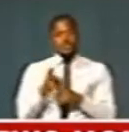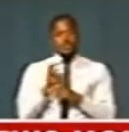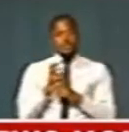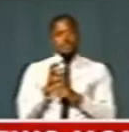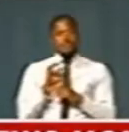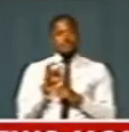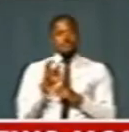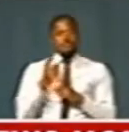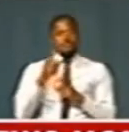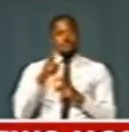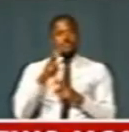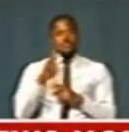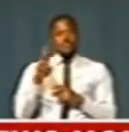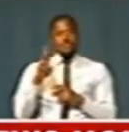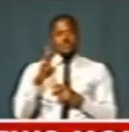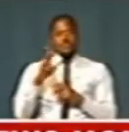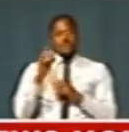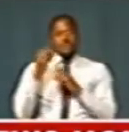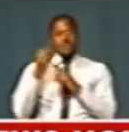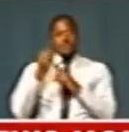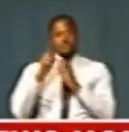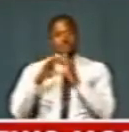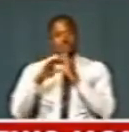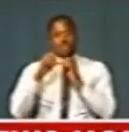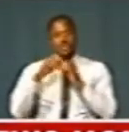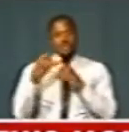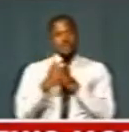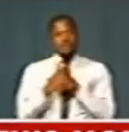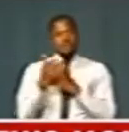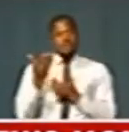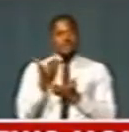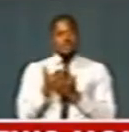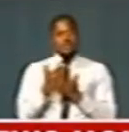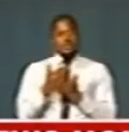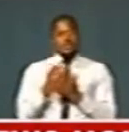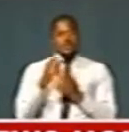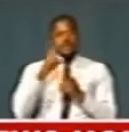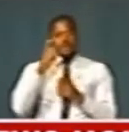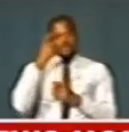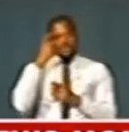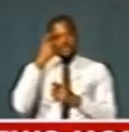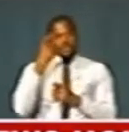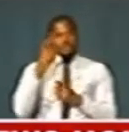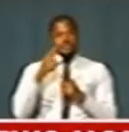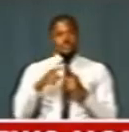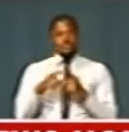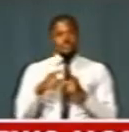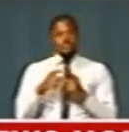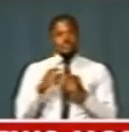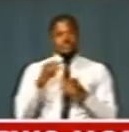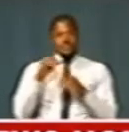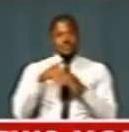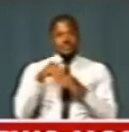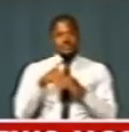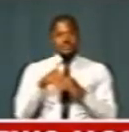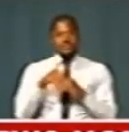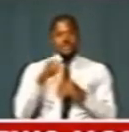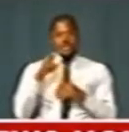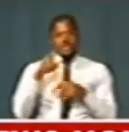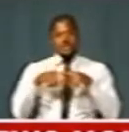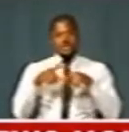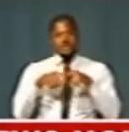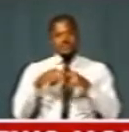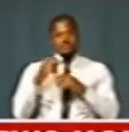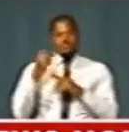on the HIV/AIDS campaign in the country. He appealed to the government to increase its investment in the